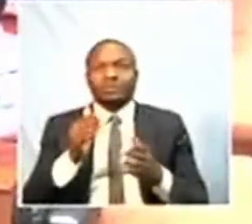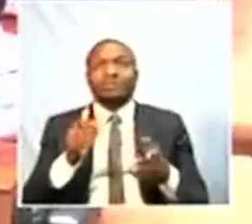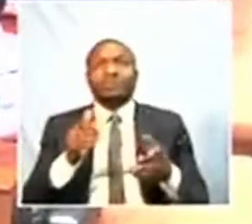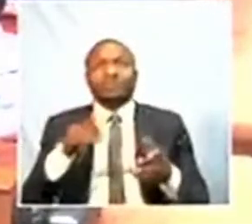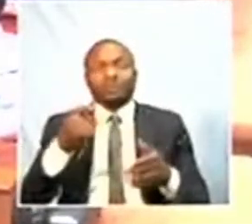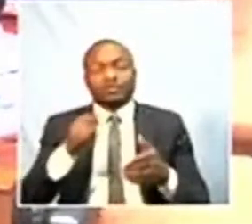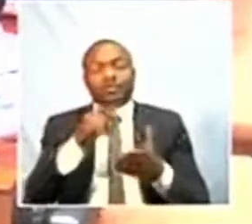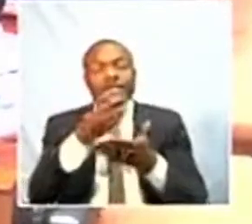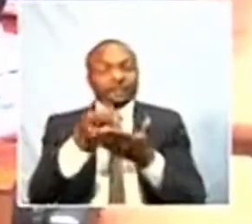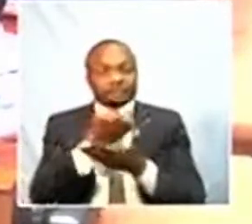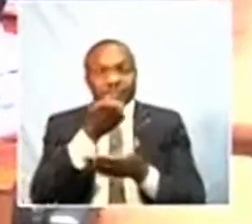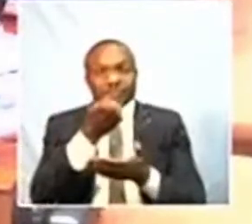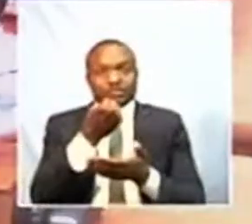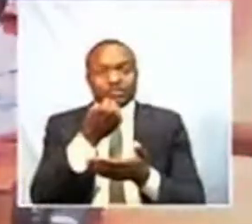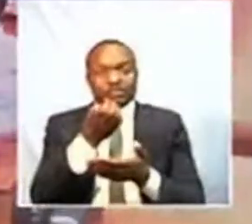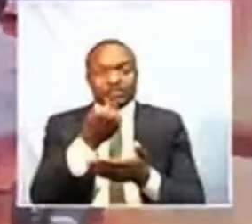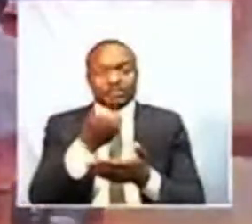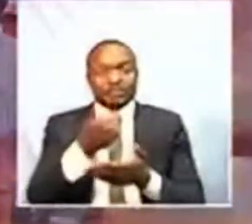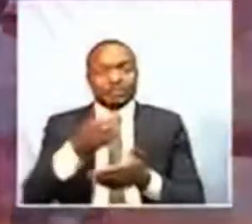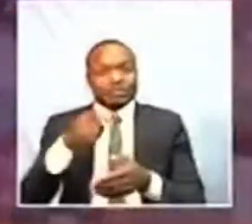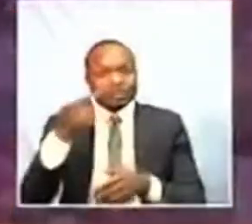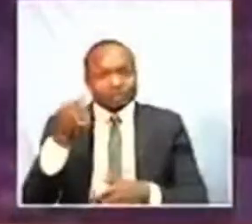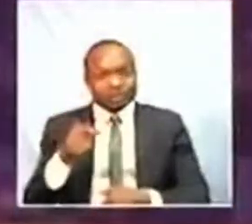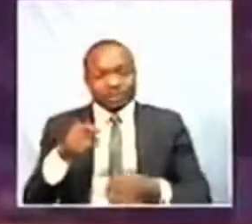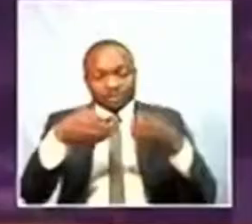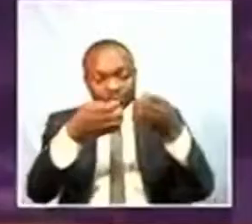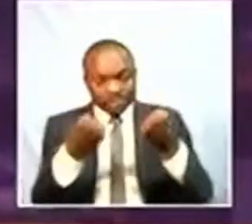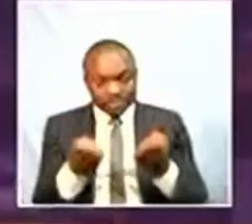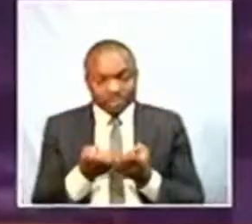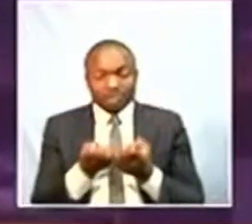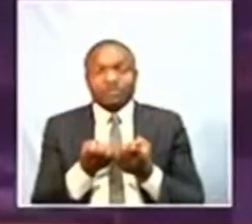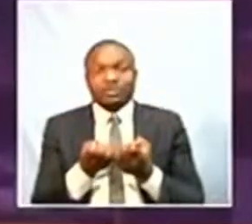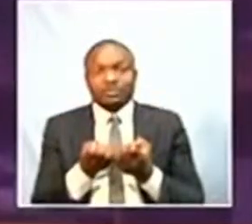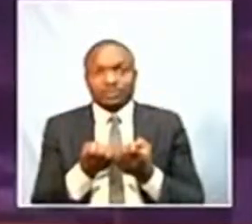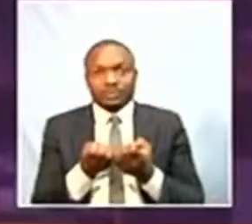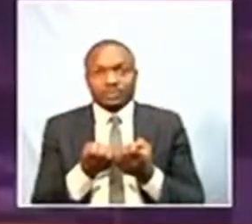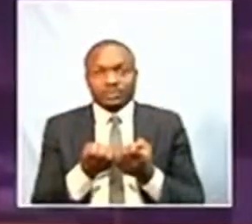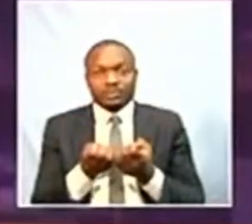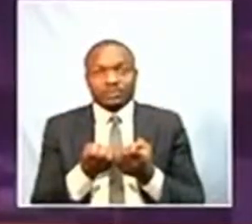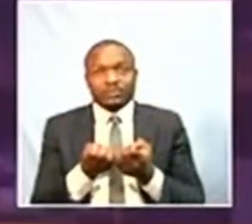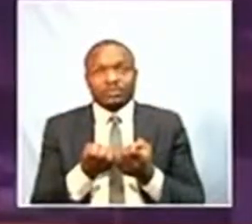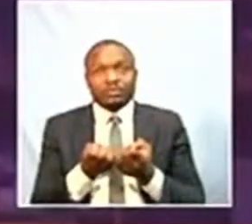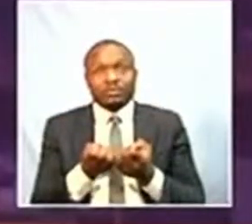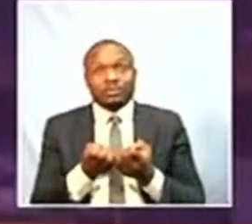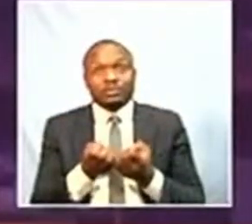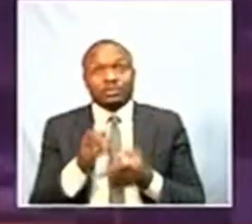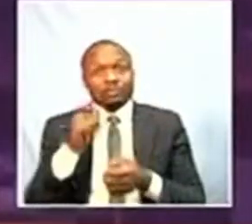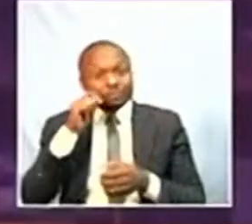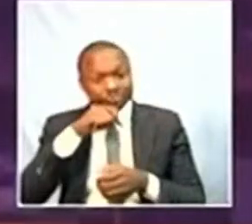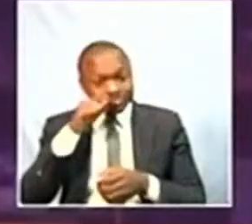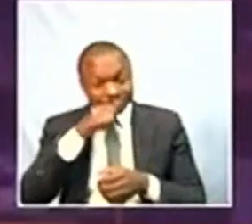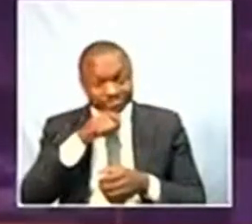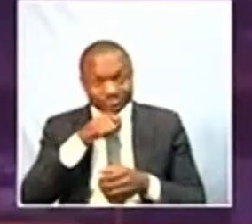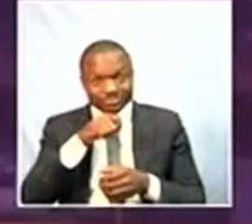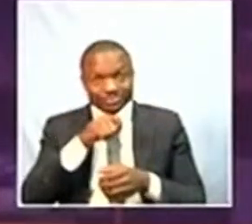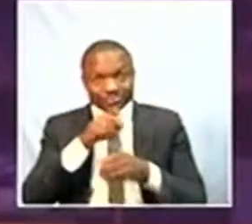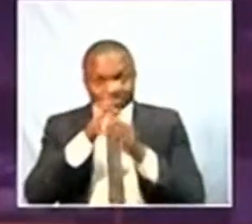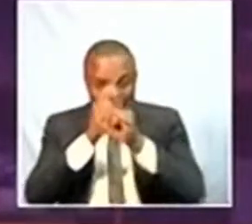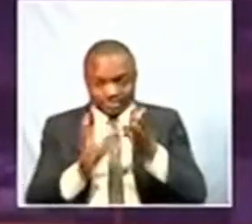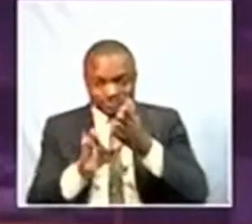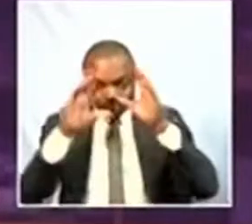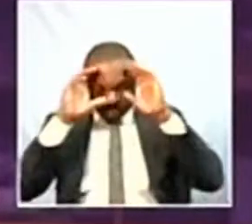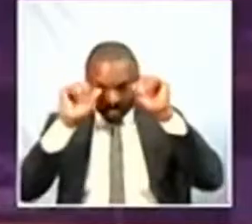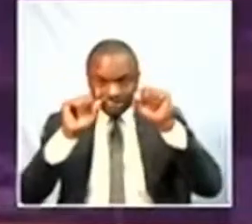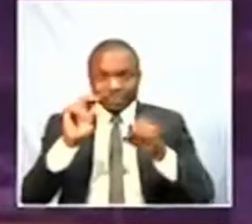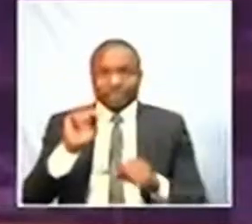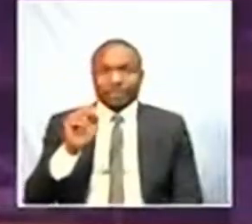Environment, Honorable Lisa Sanga, representing Kanyama constituency, and we had the Vice President, Honorable Natasha